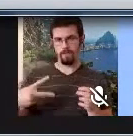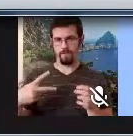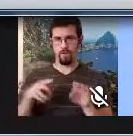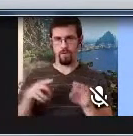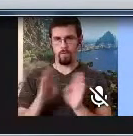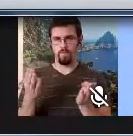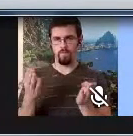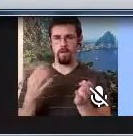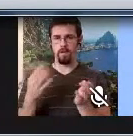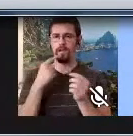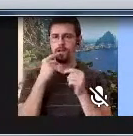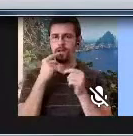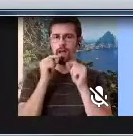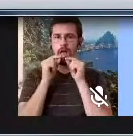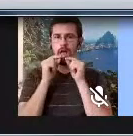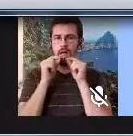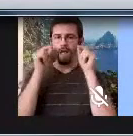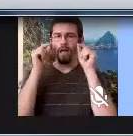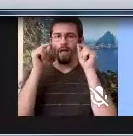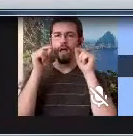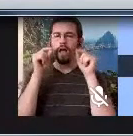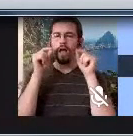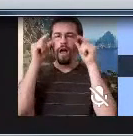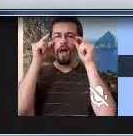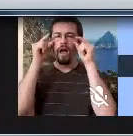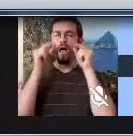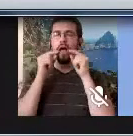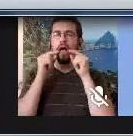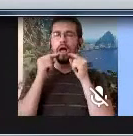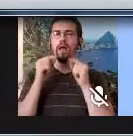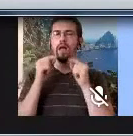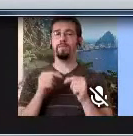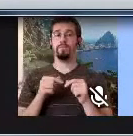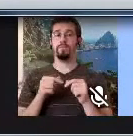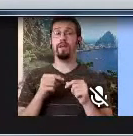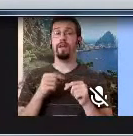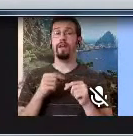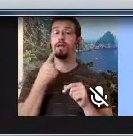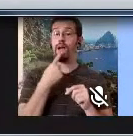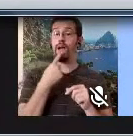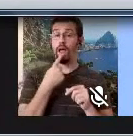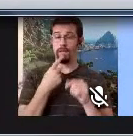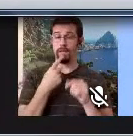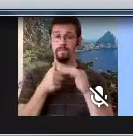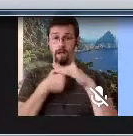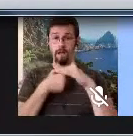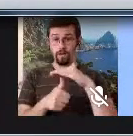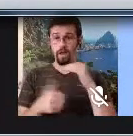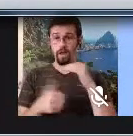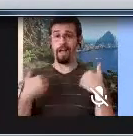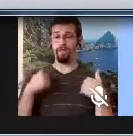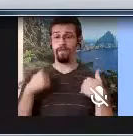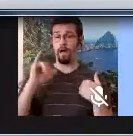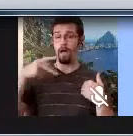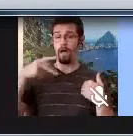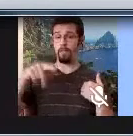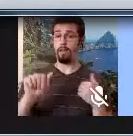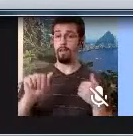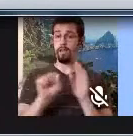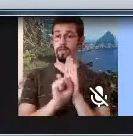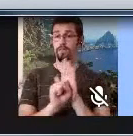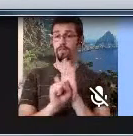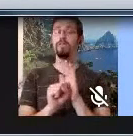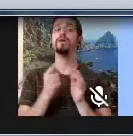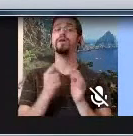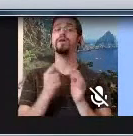each open-mouthed symbol, there is an International Phonetic Alphabet symbol indicating what the mouth half